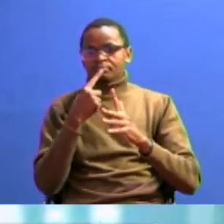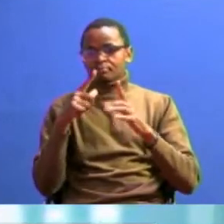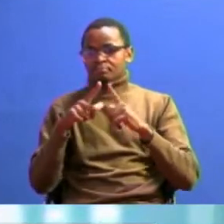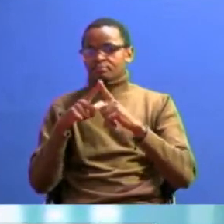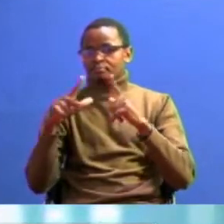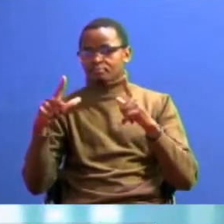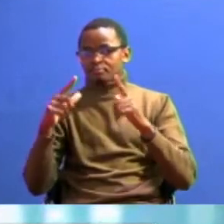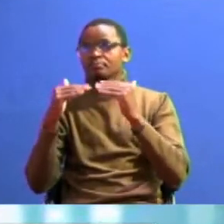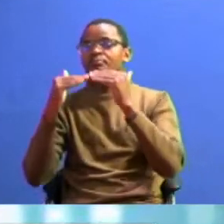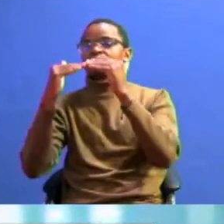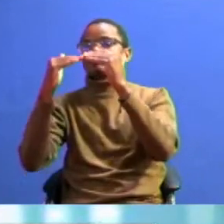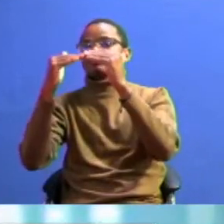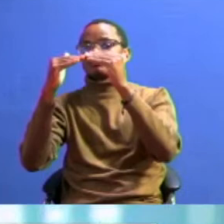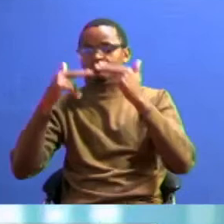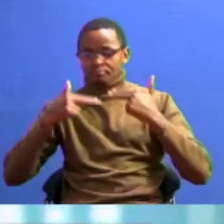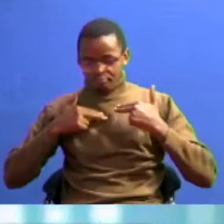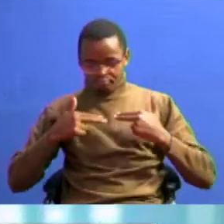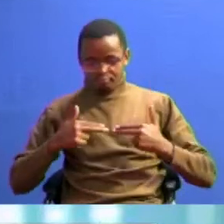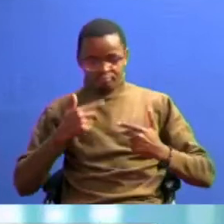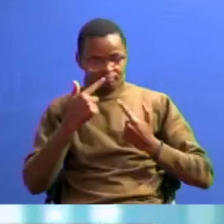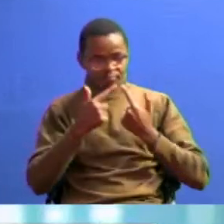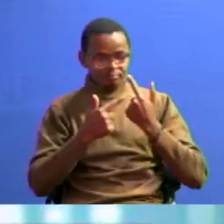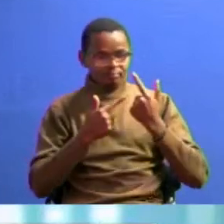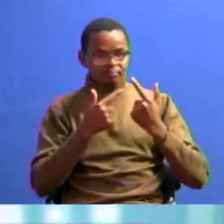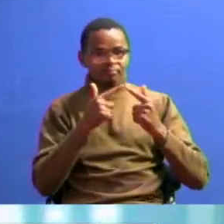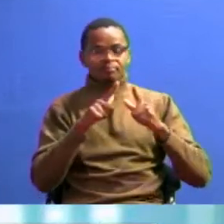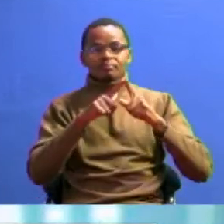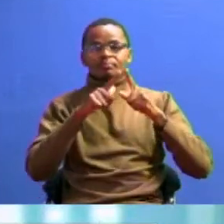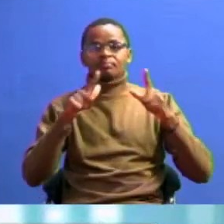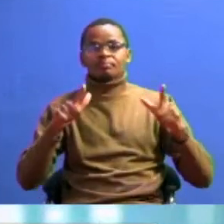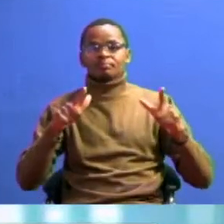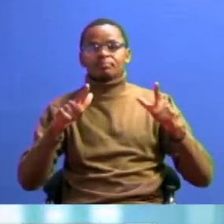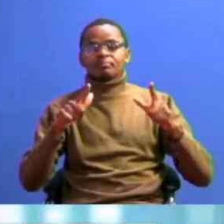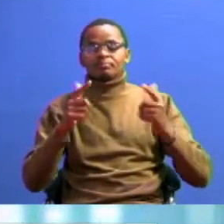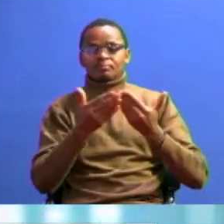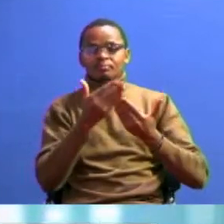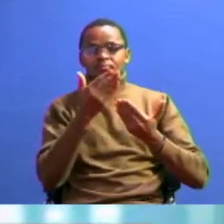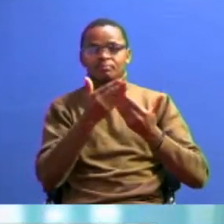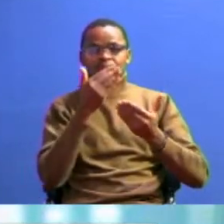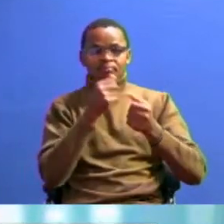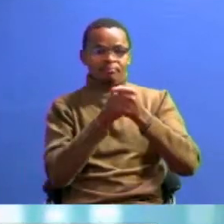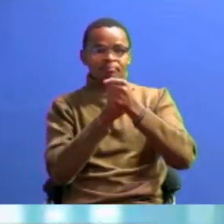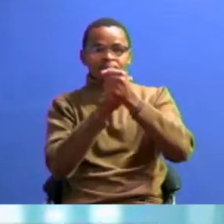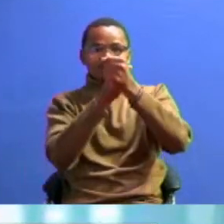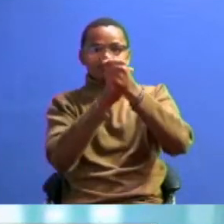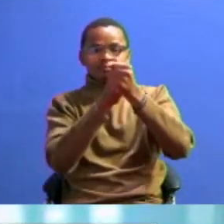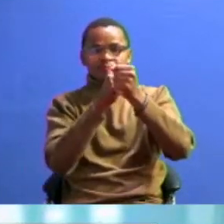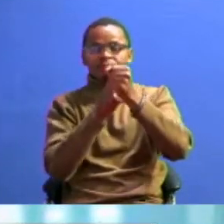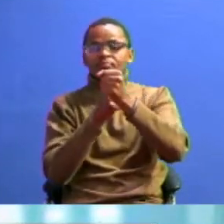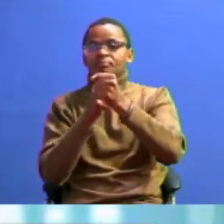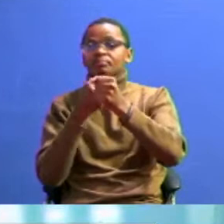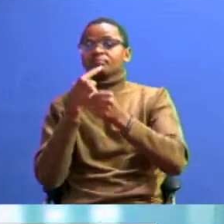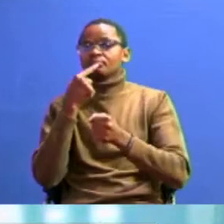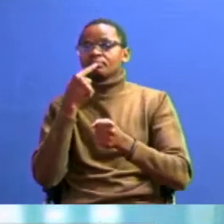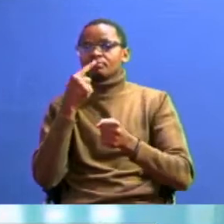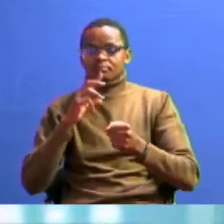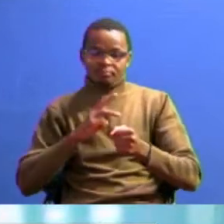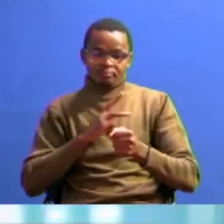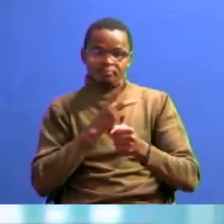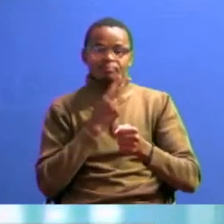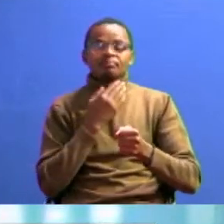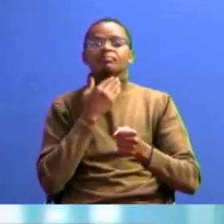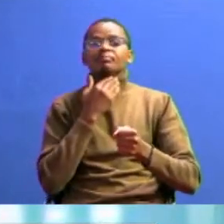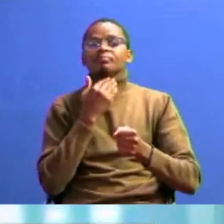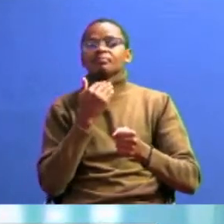of promotive health, to begin speaking the language of treatment support and recovery support. And so we